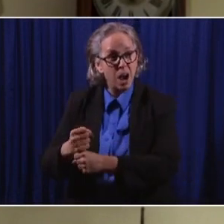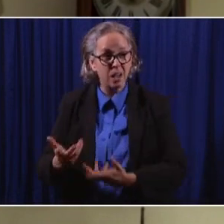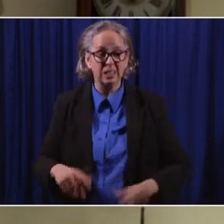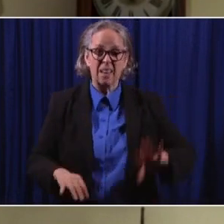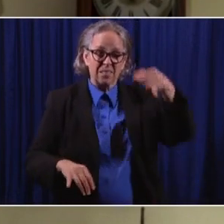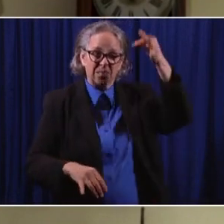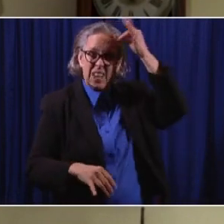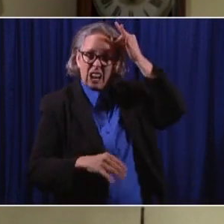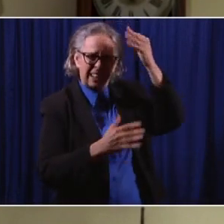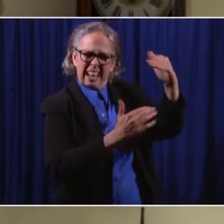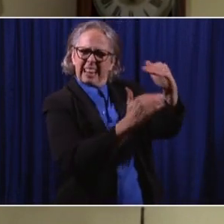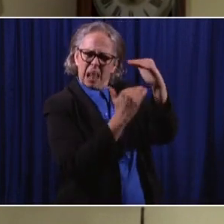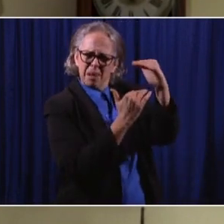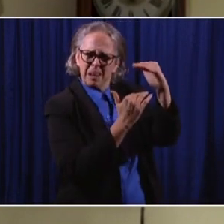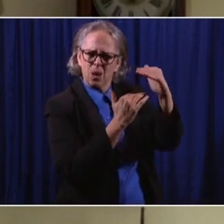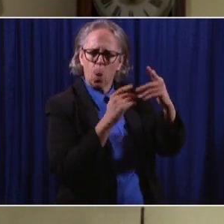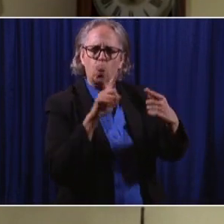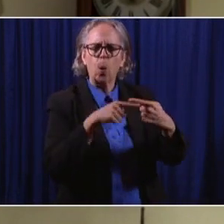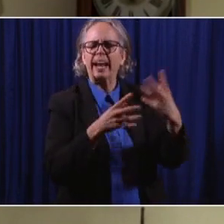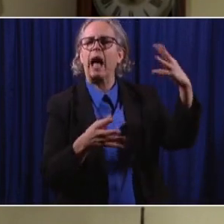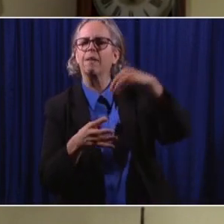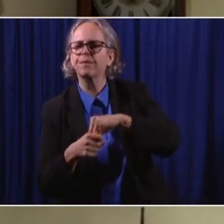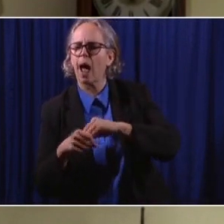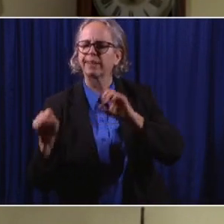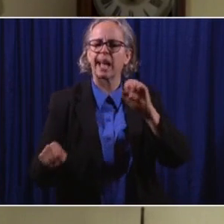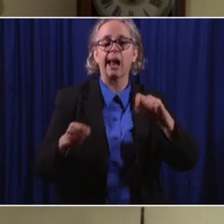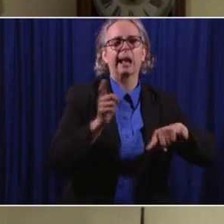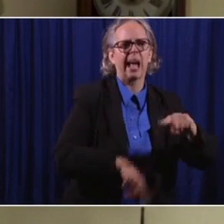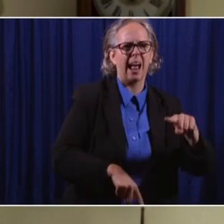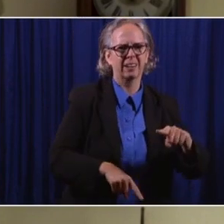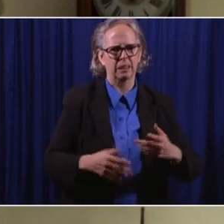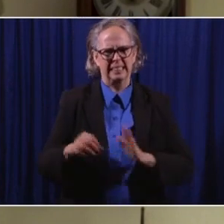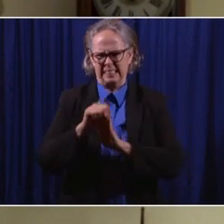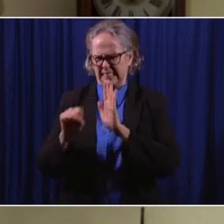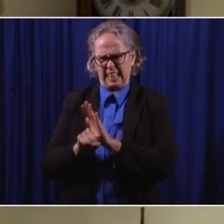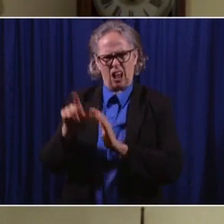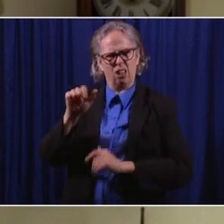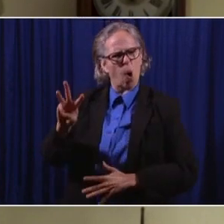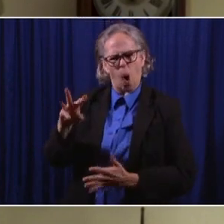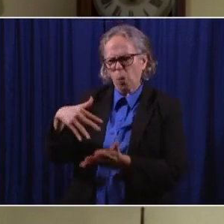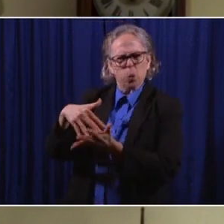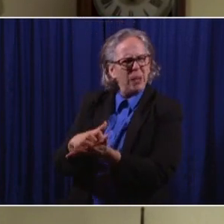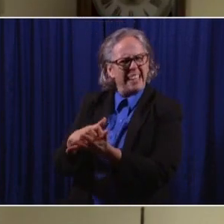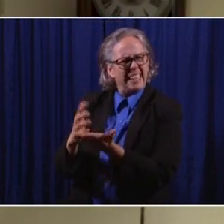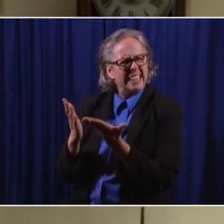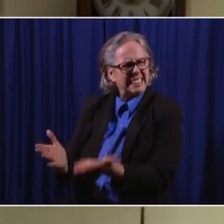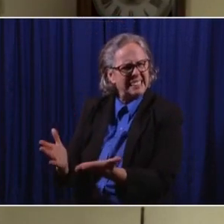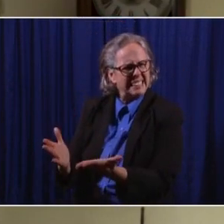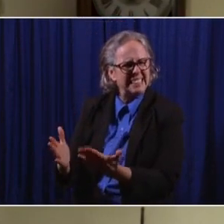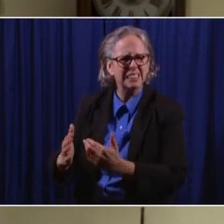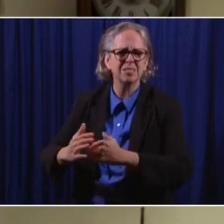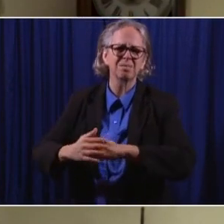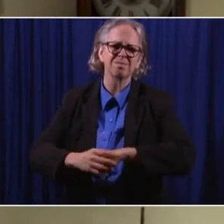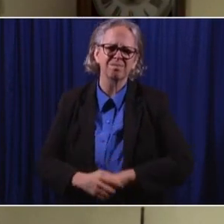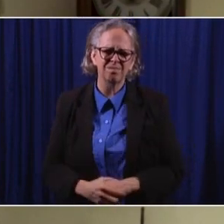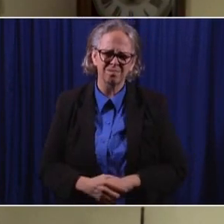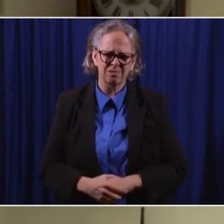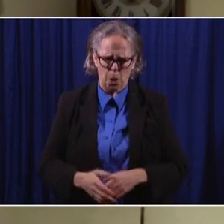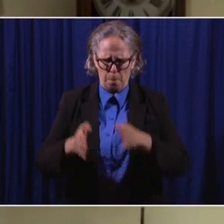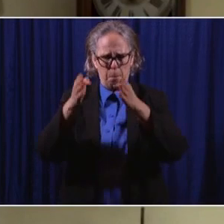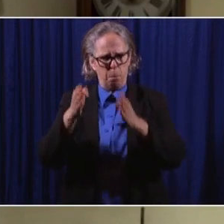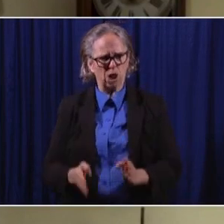our sheriffs, our police, when they find someone, convicted felon, someone who has committed a violent act in